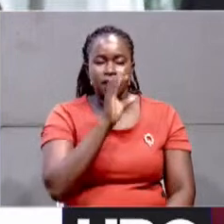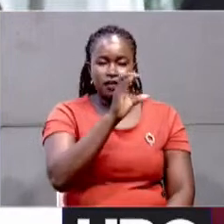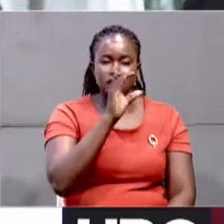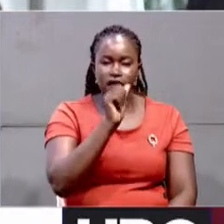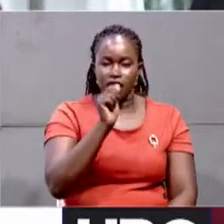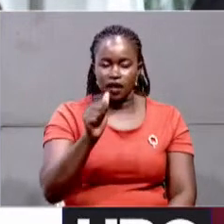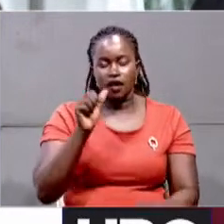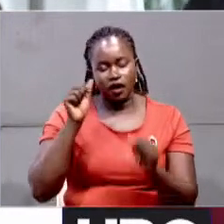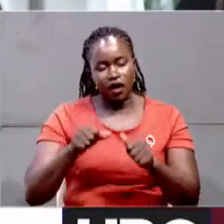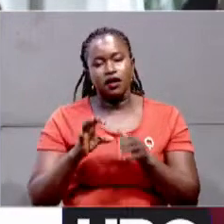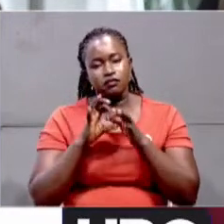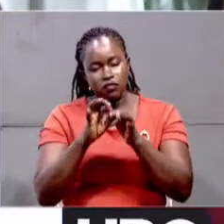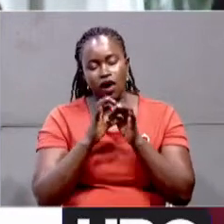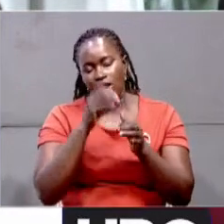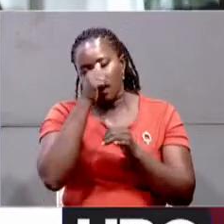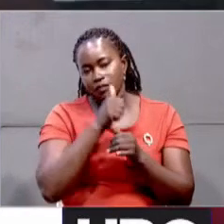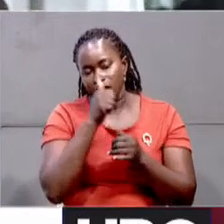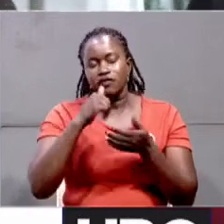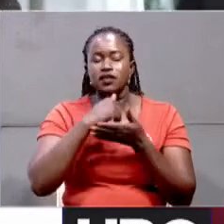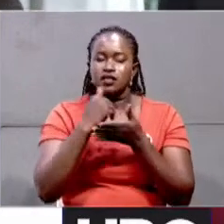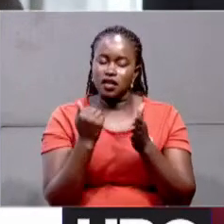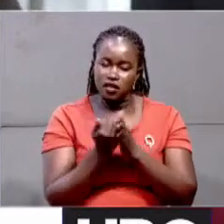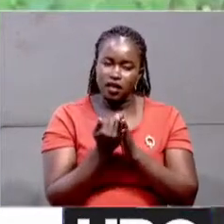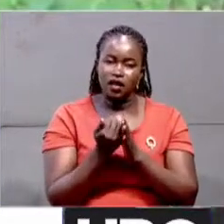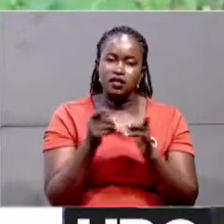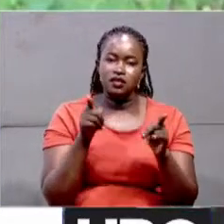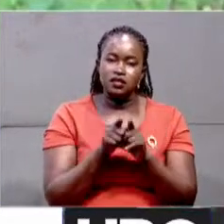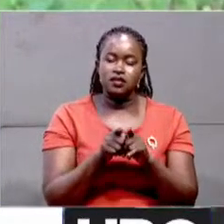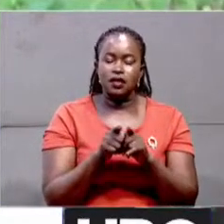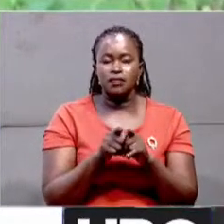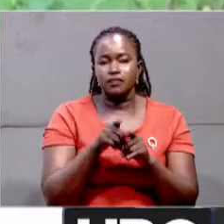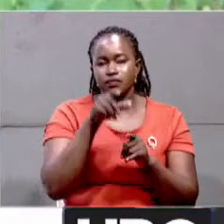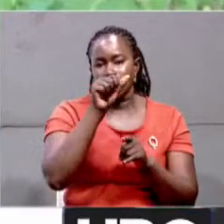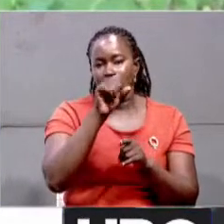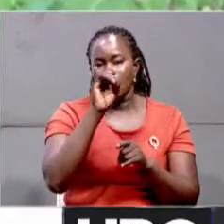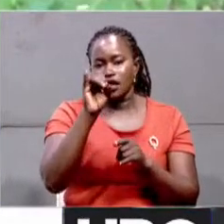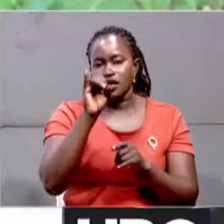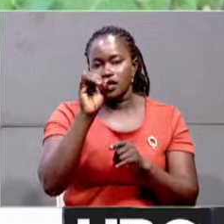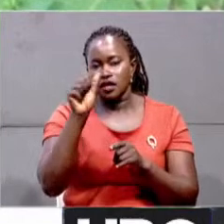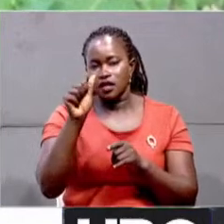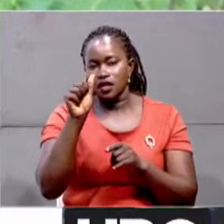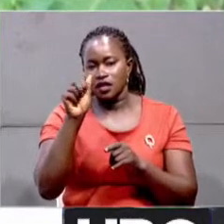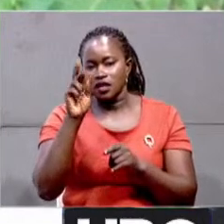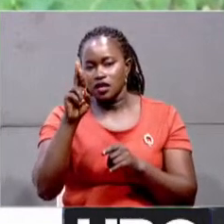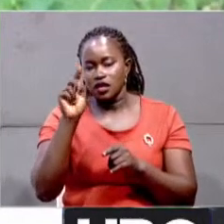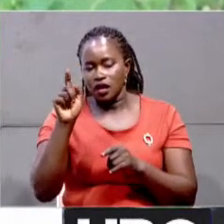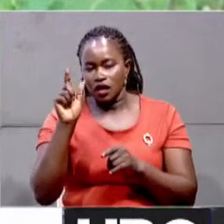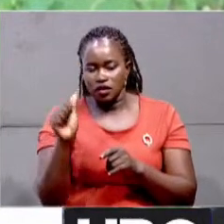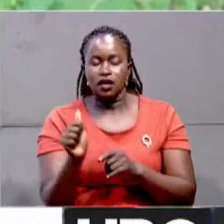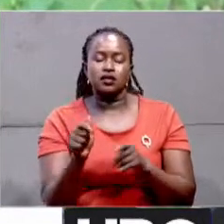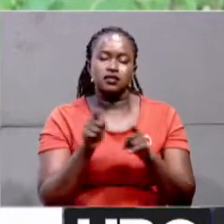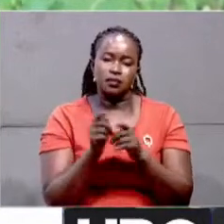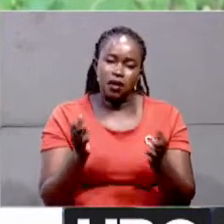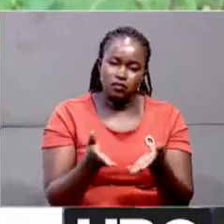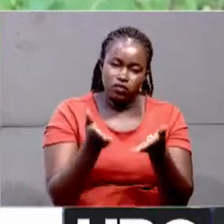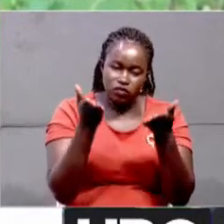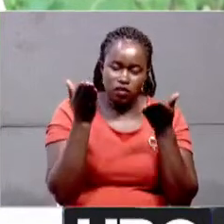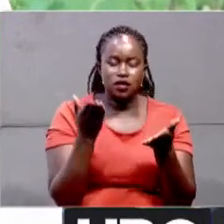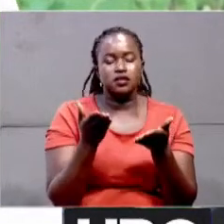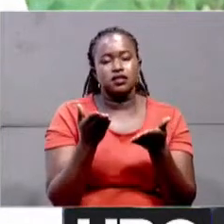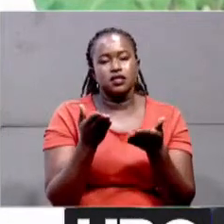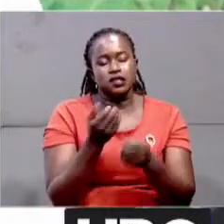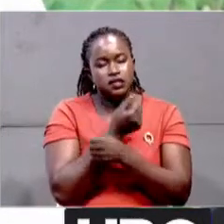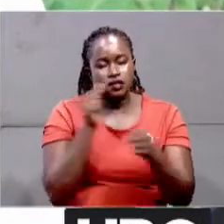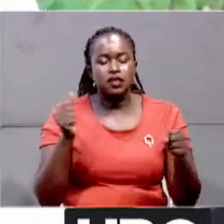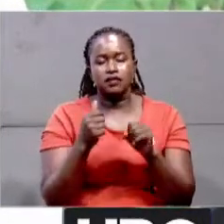sector and the ICAO and IATA where necessary to gazette and improve safety standards so